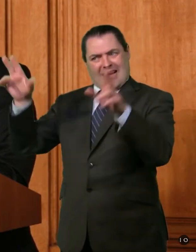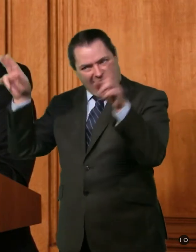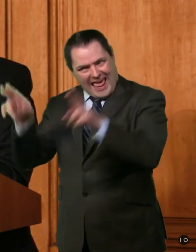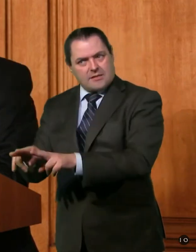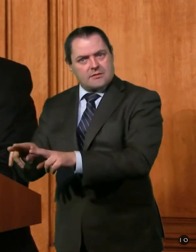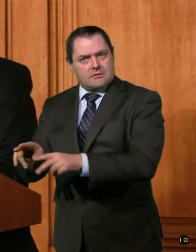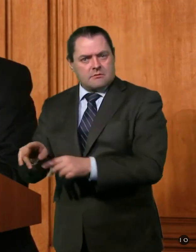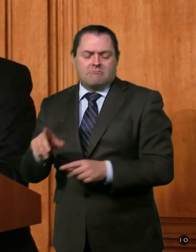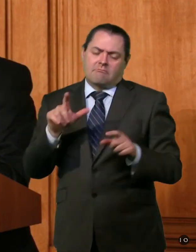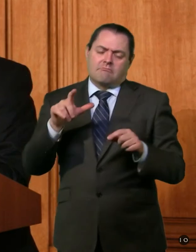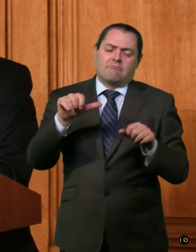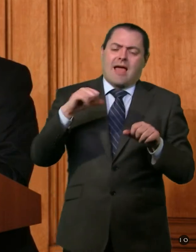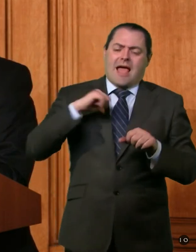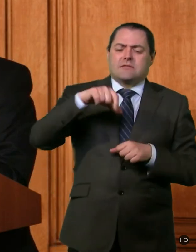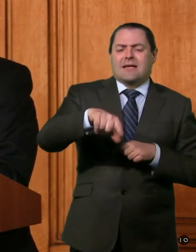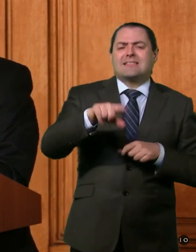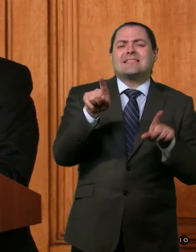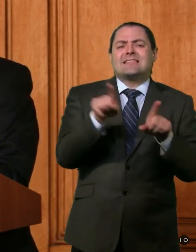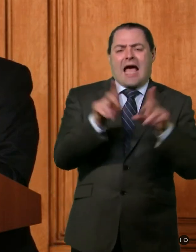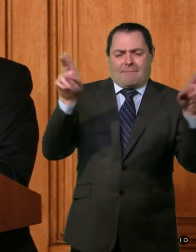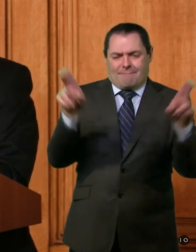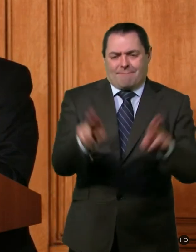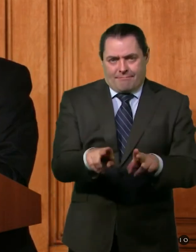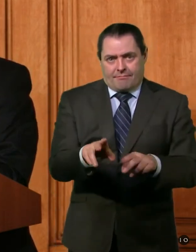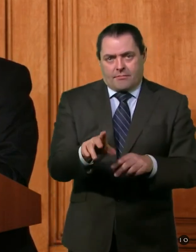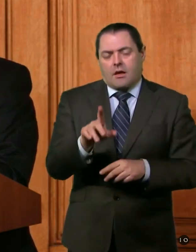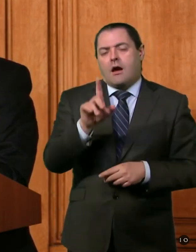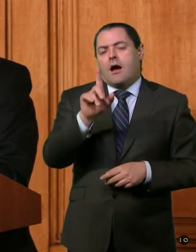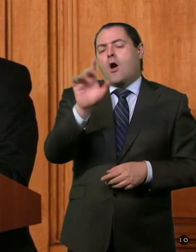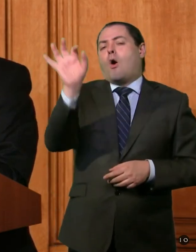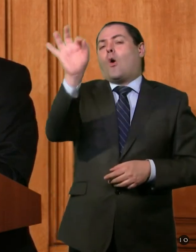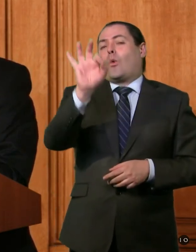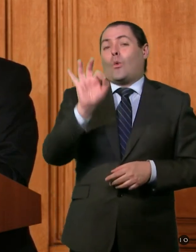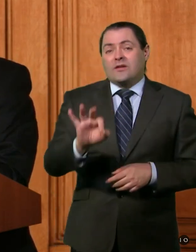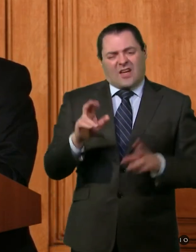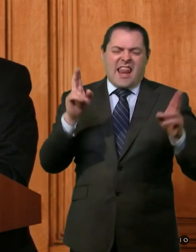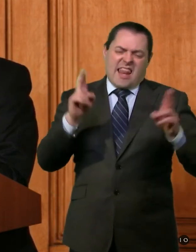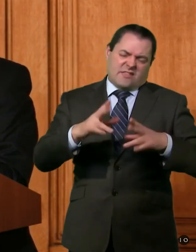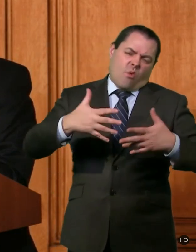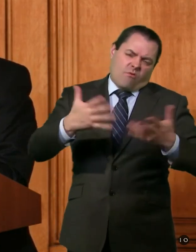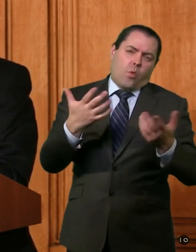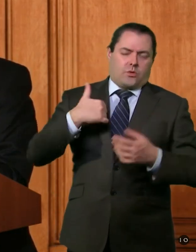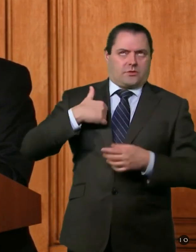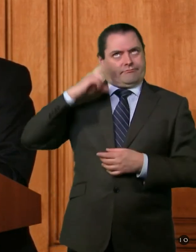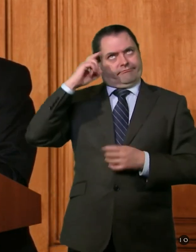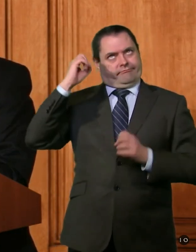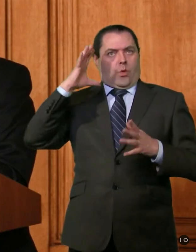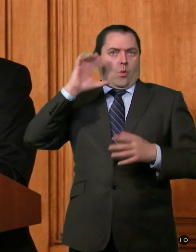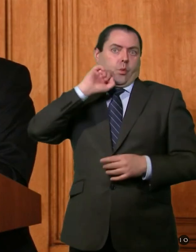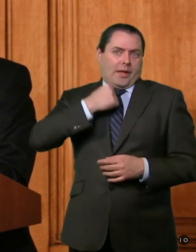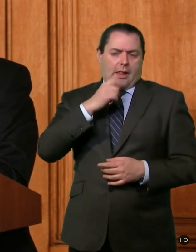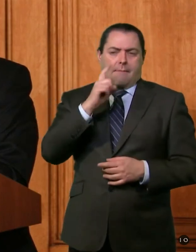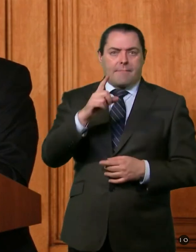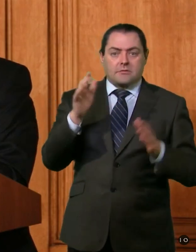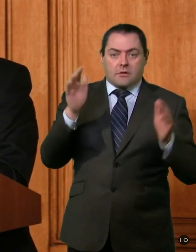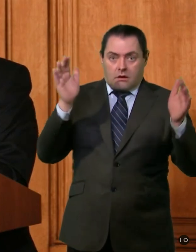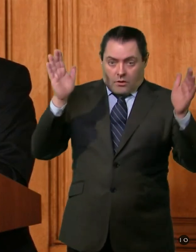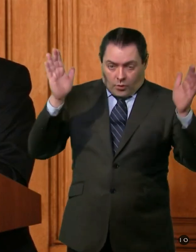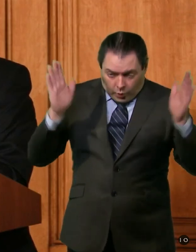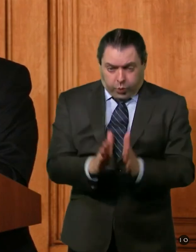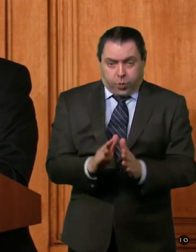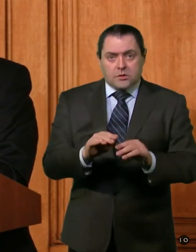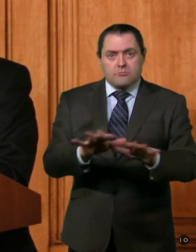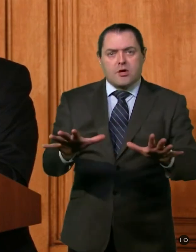what extent? And I think when we have clarity on the extent, that will then open up a whole range